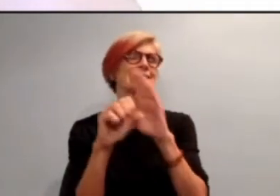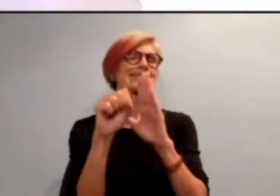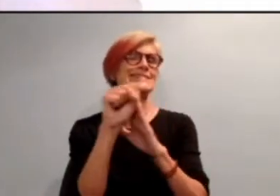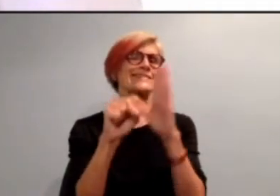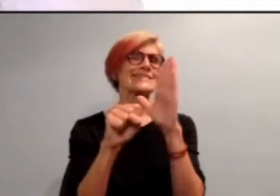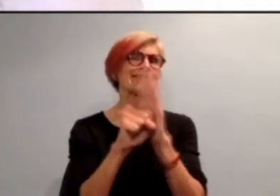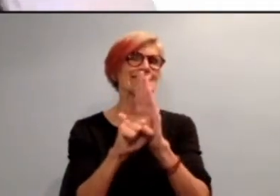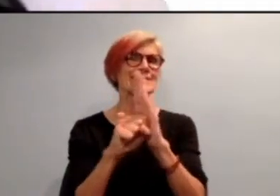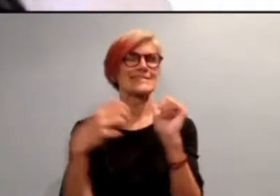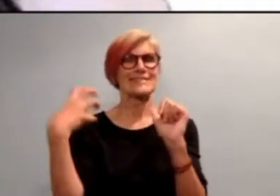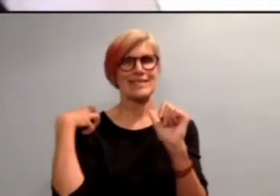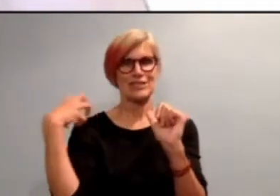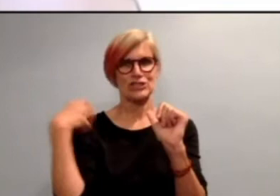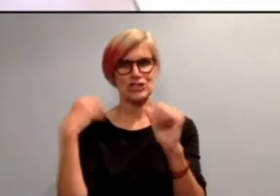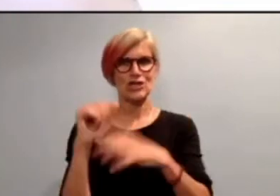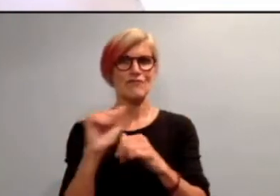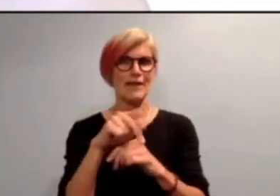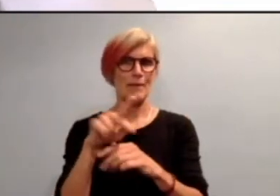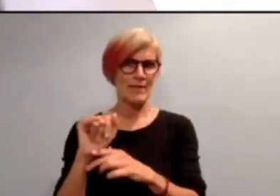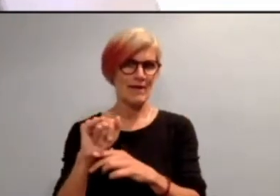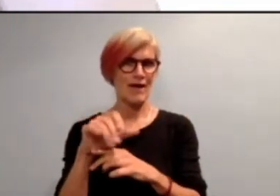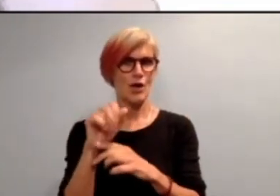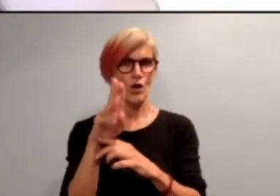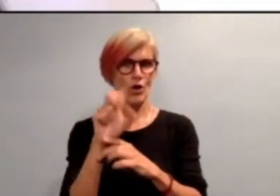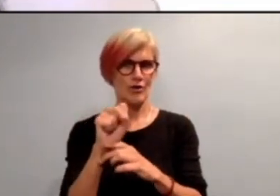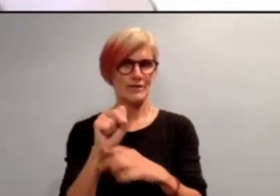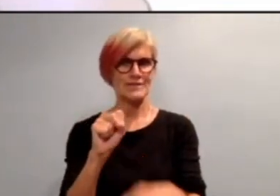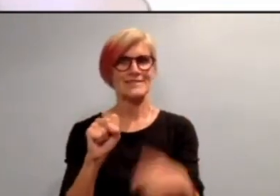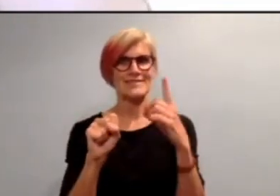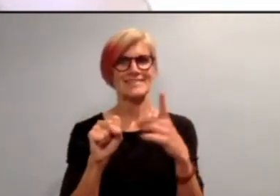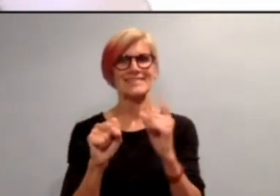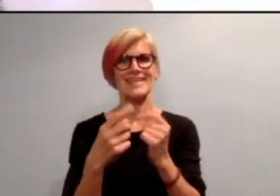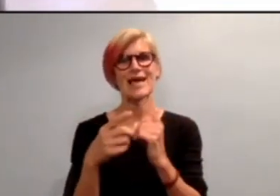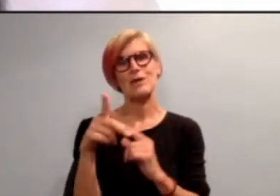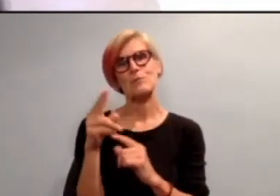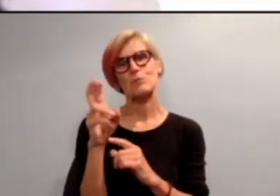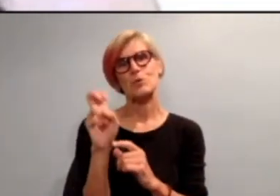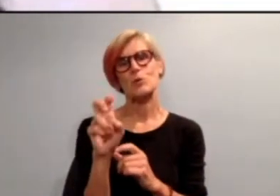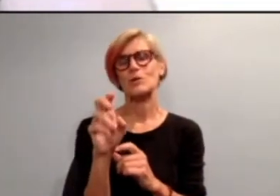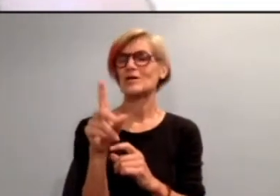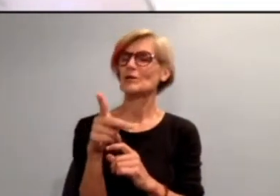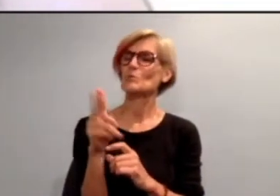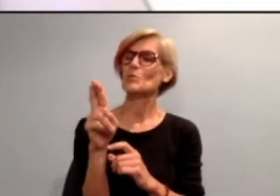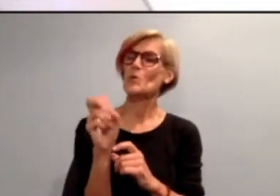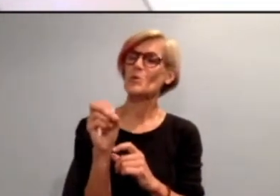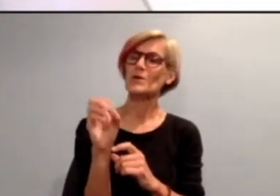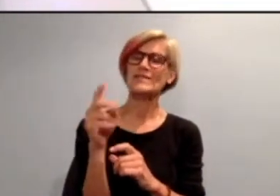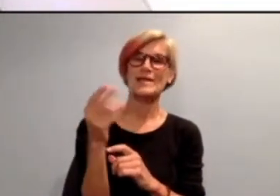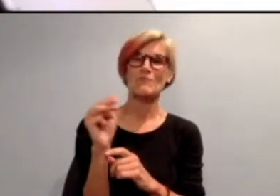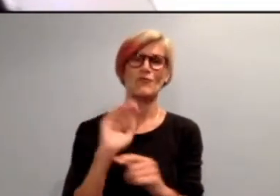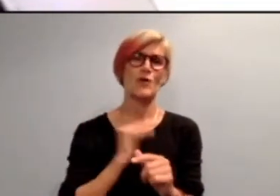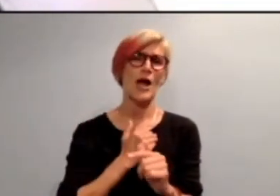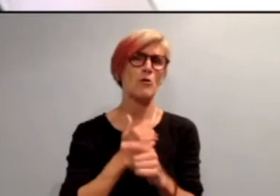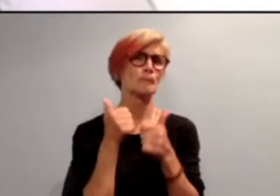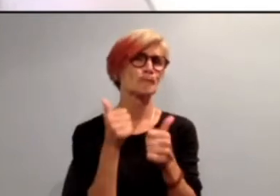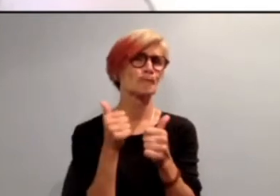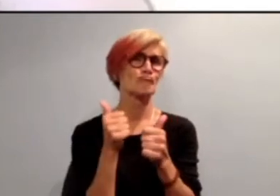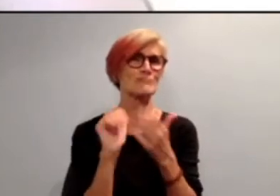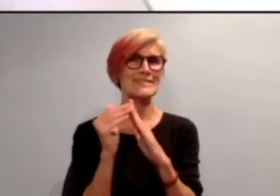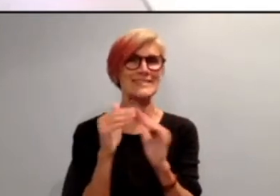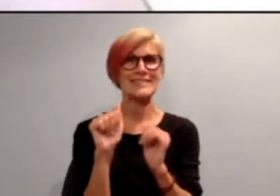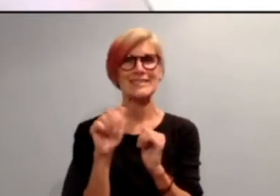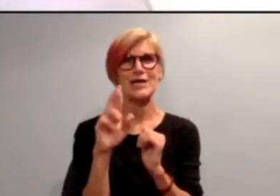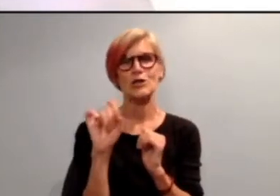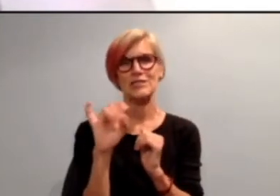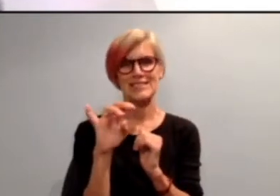Islander Caucus and mayor pro tem for the great little city of Artesia. It is the eve of Asian Pacific Heritage